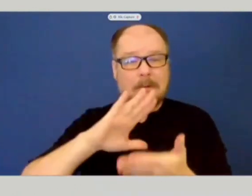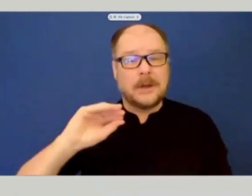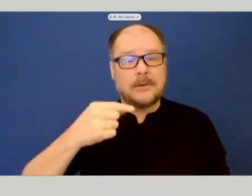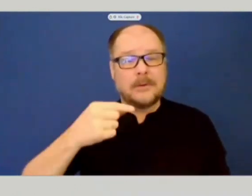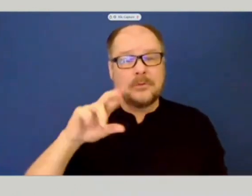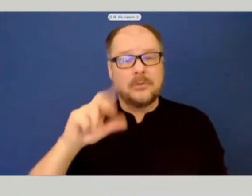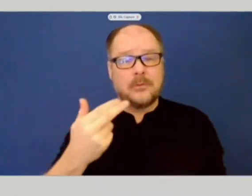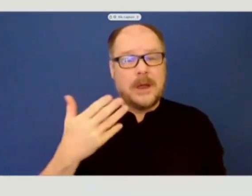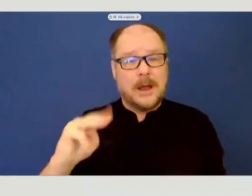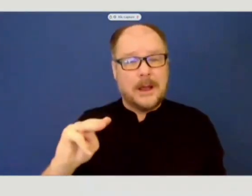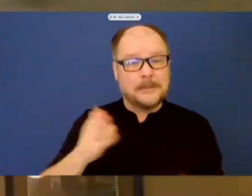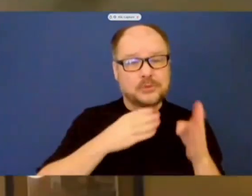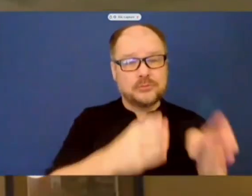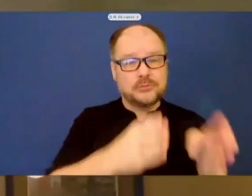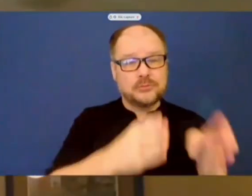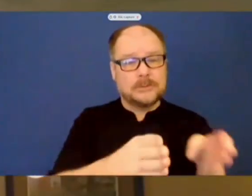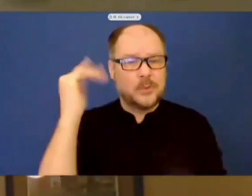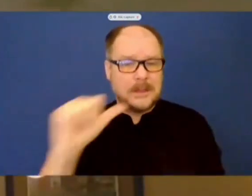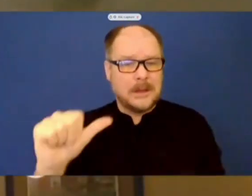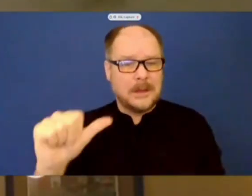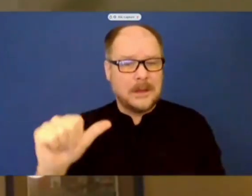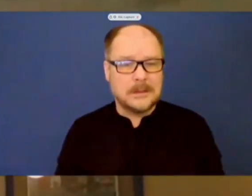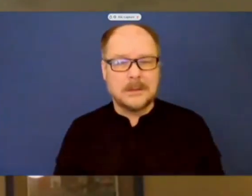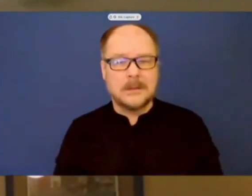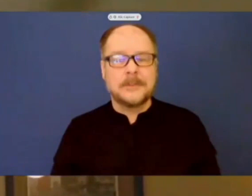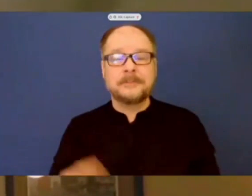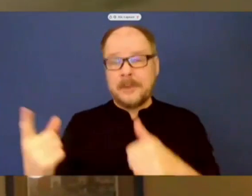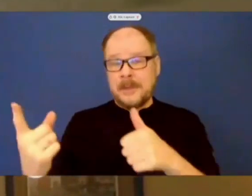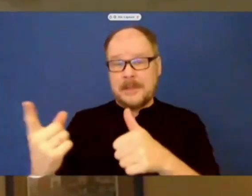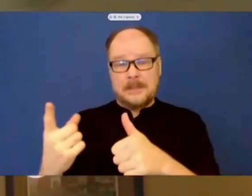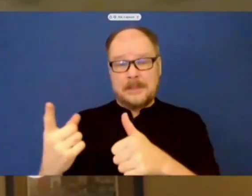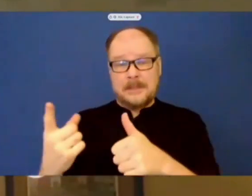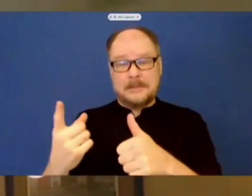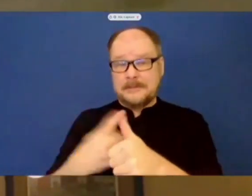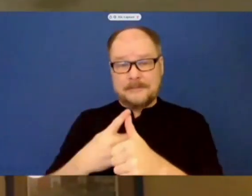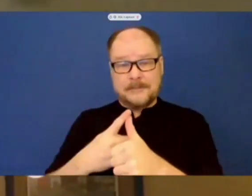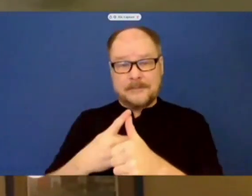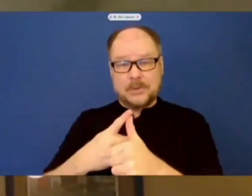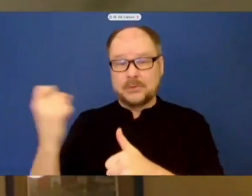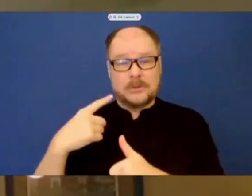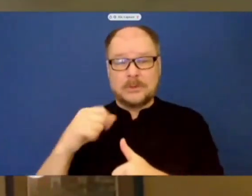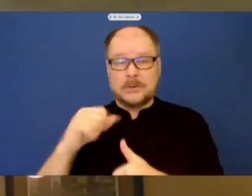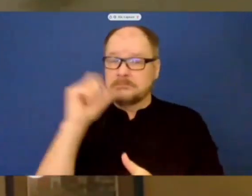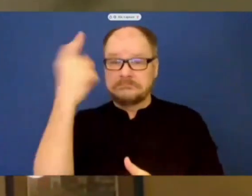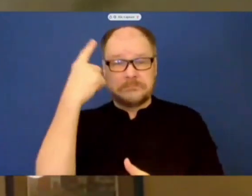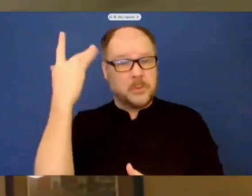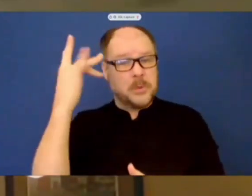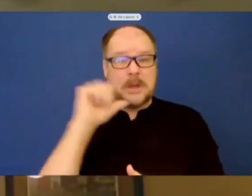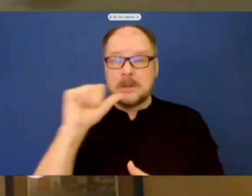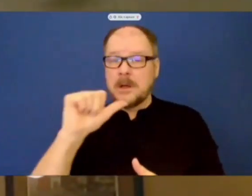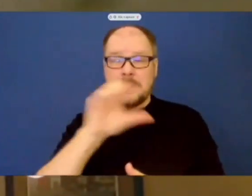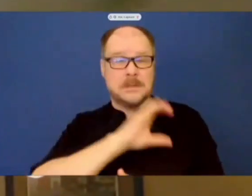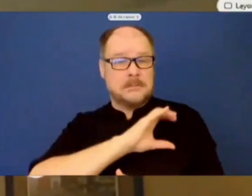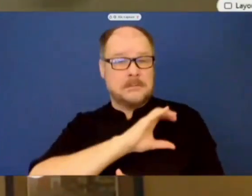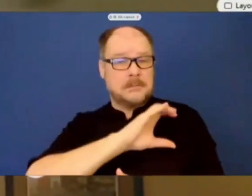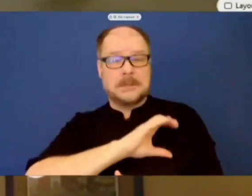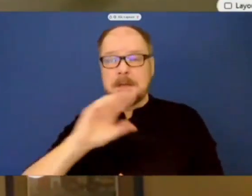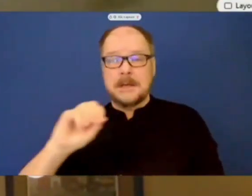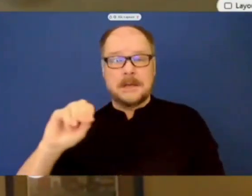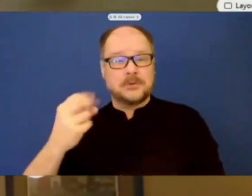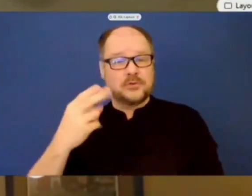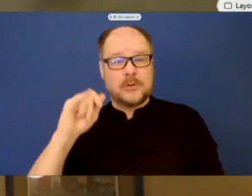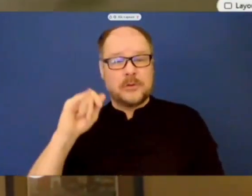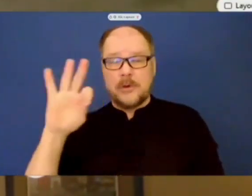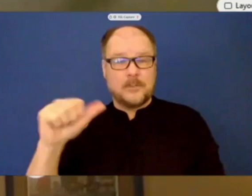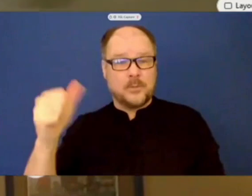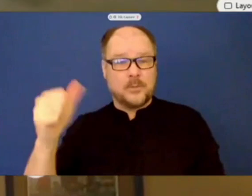So to the first question, it's not clear to me exactly why law enforcement does not want to participate in assisting us with